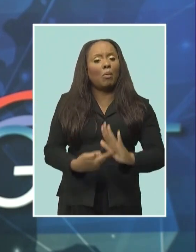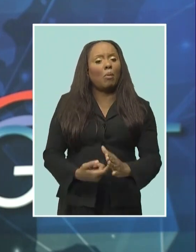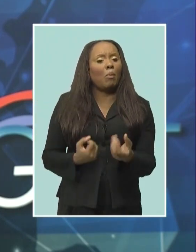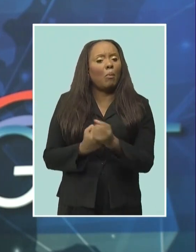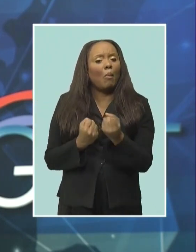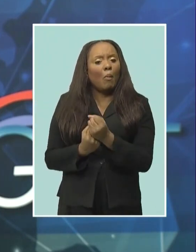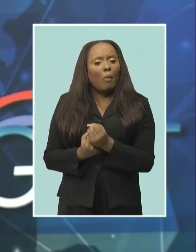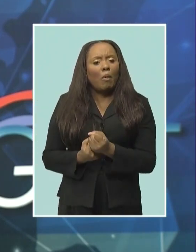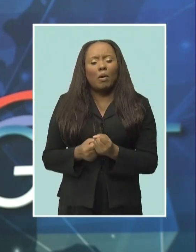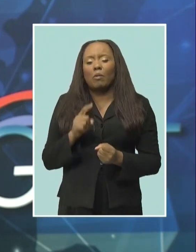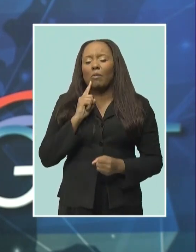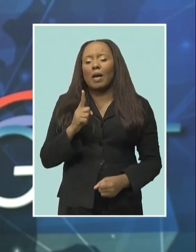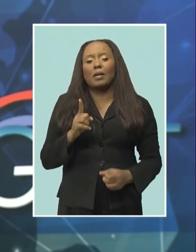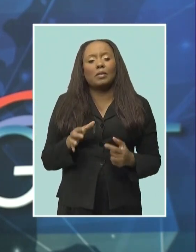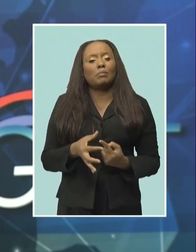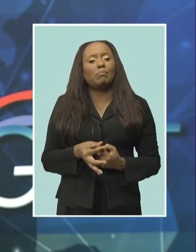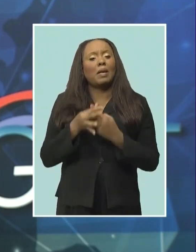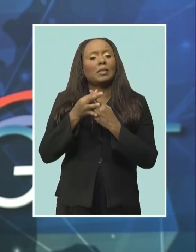special place for many.